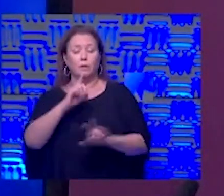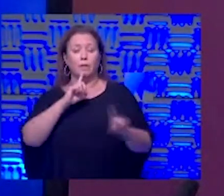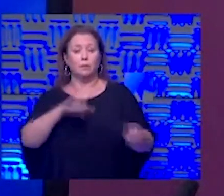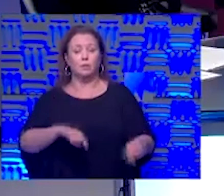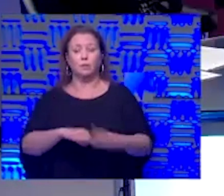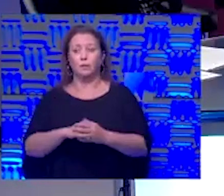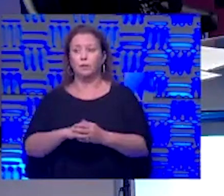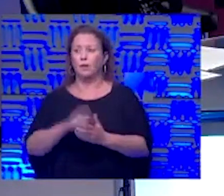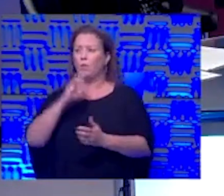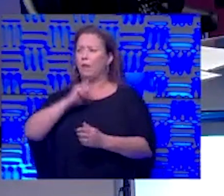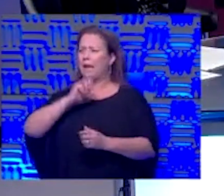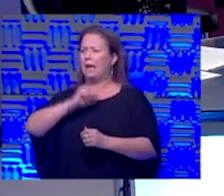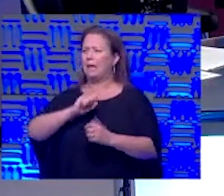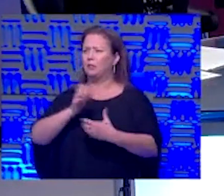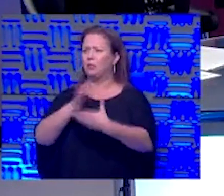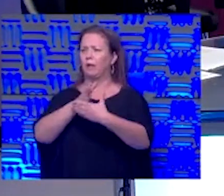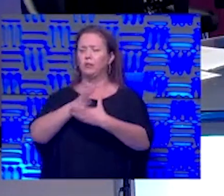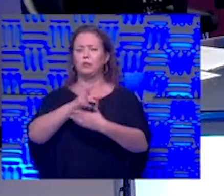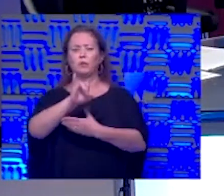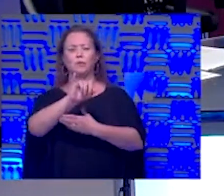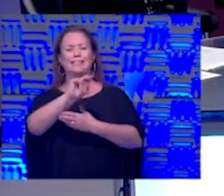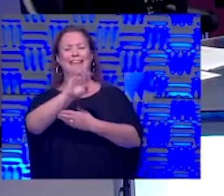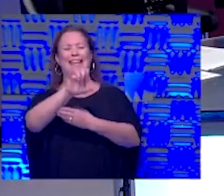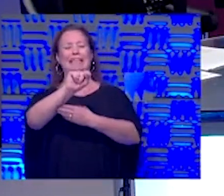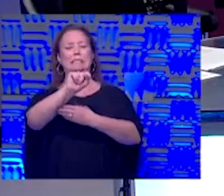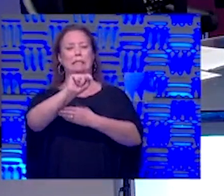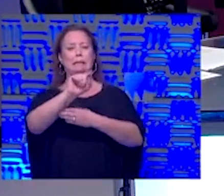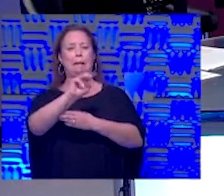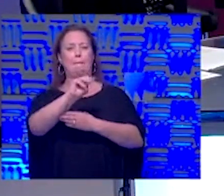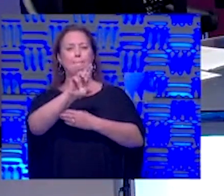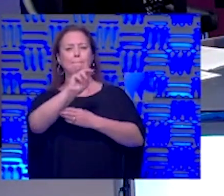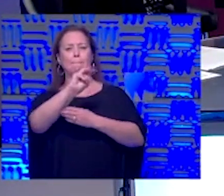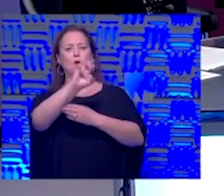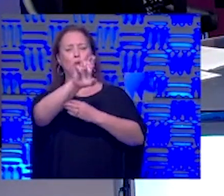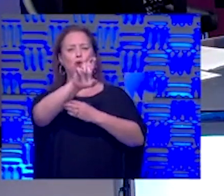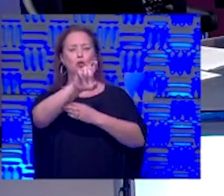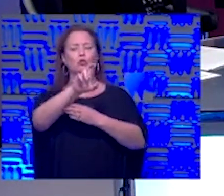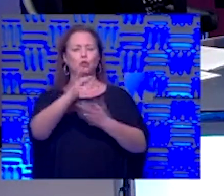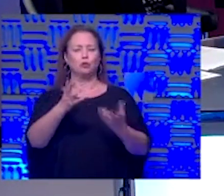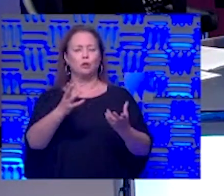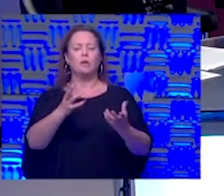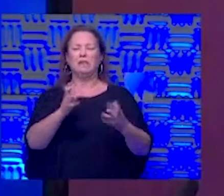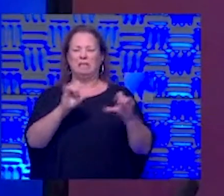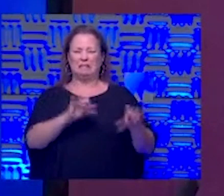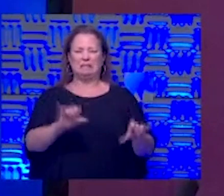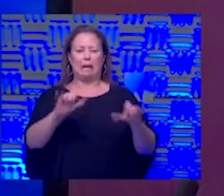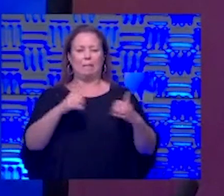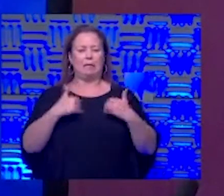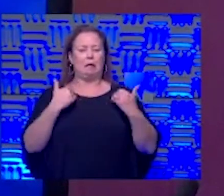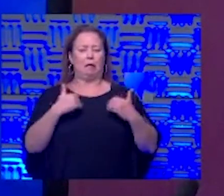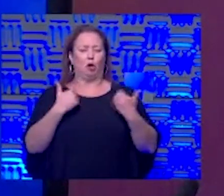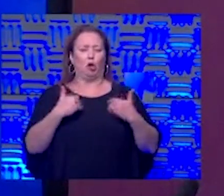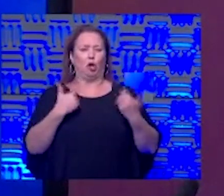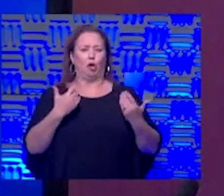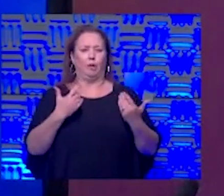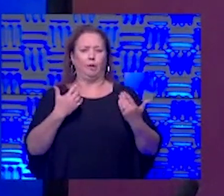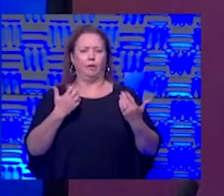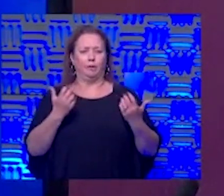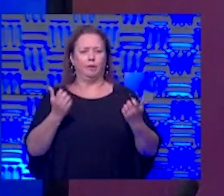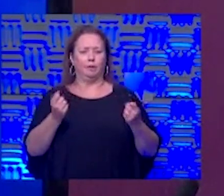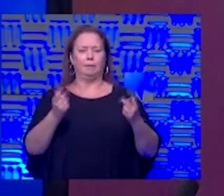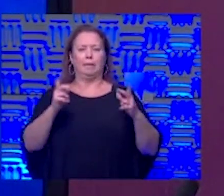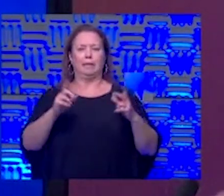what we always do. What age range is that, those innocent murmurs? It can be any age. I mean, it's much more common in the younger they are. So, a lot